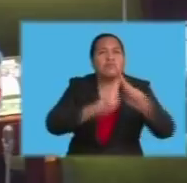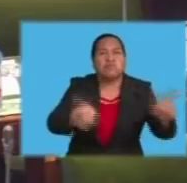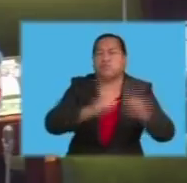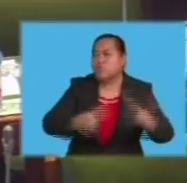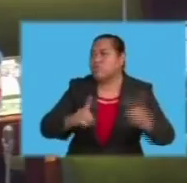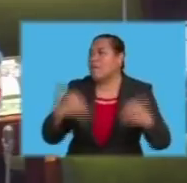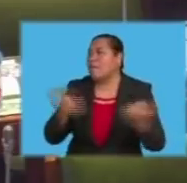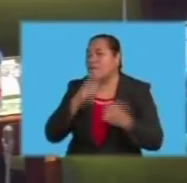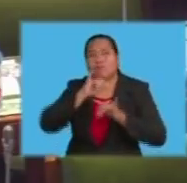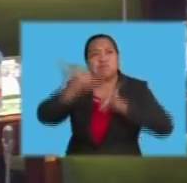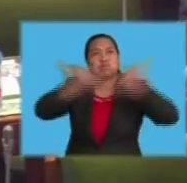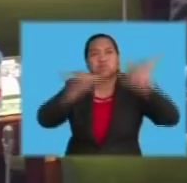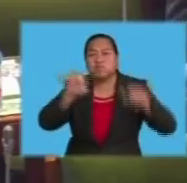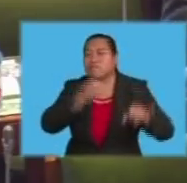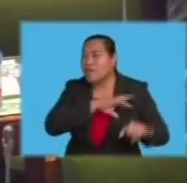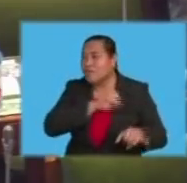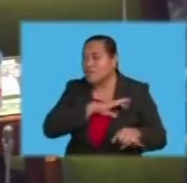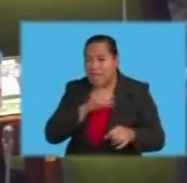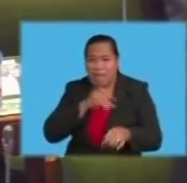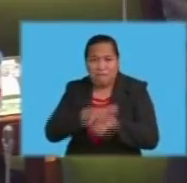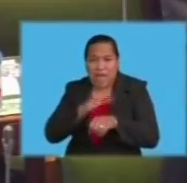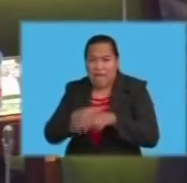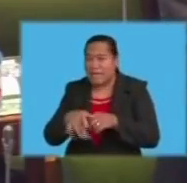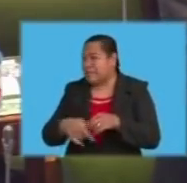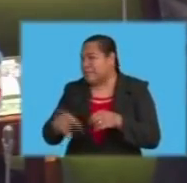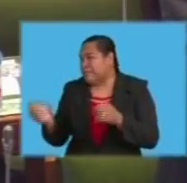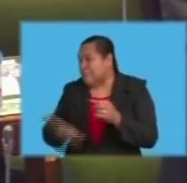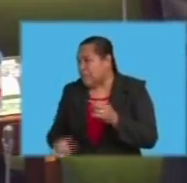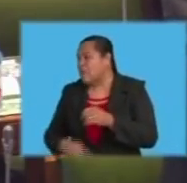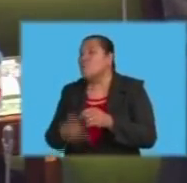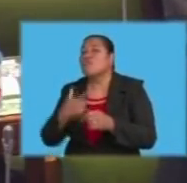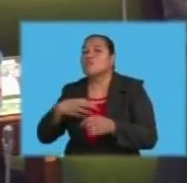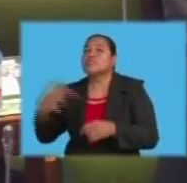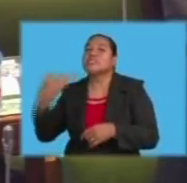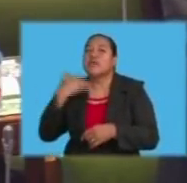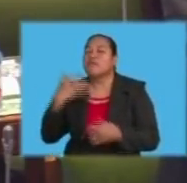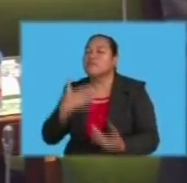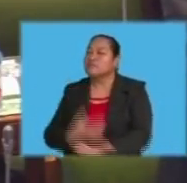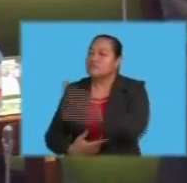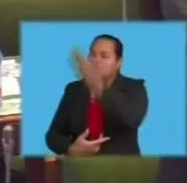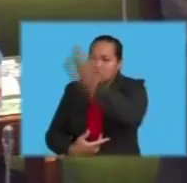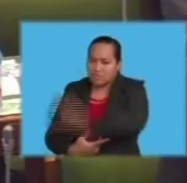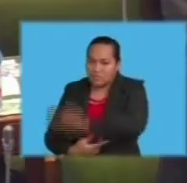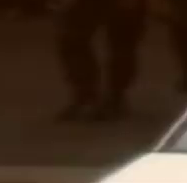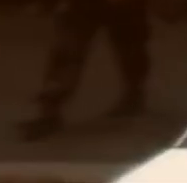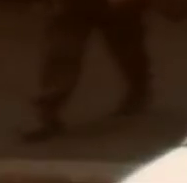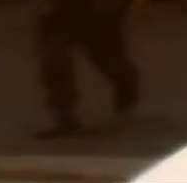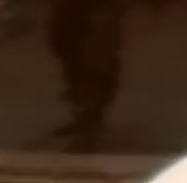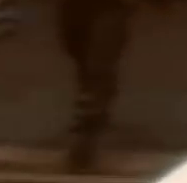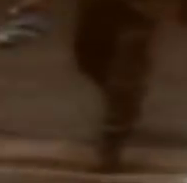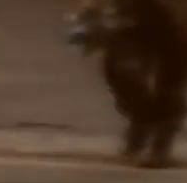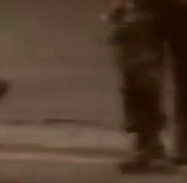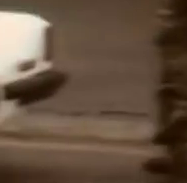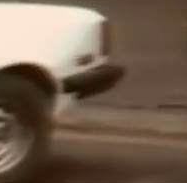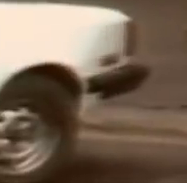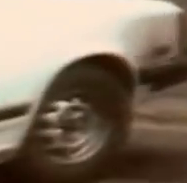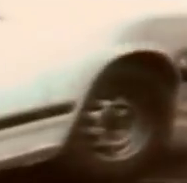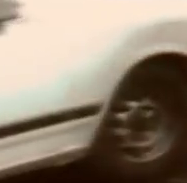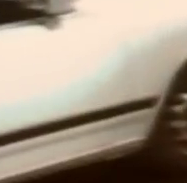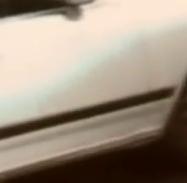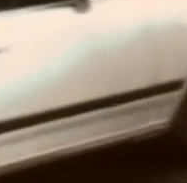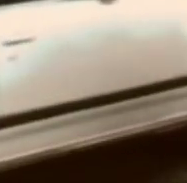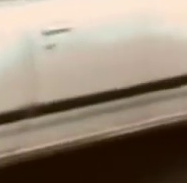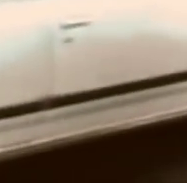the country, and the blood that was shed all because of his selfish personal political ambition. His regret has not fixed Fiji. Syed Kayum says